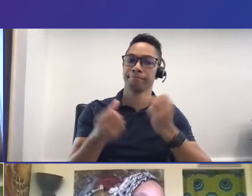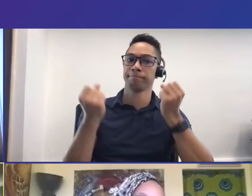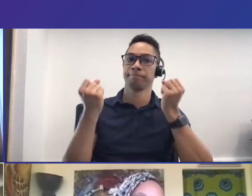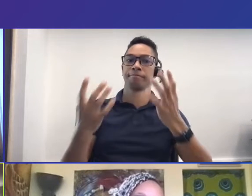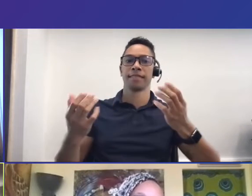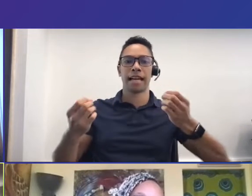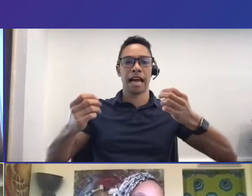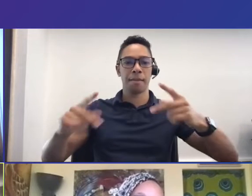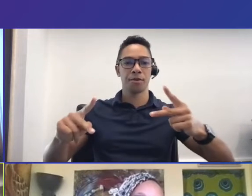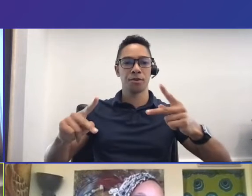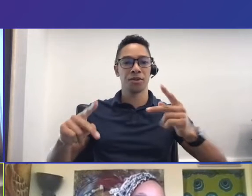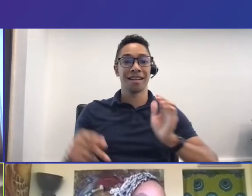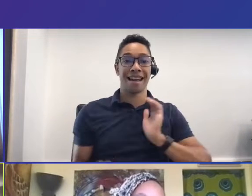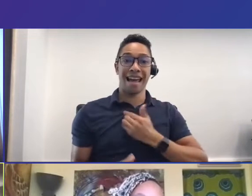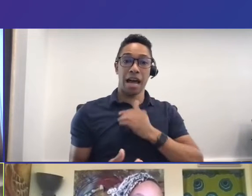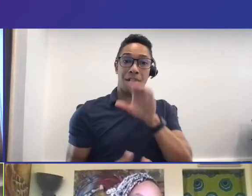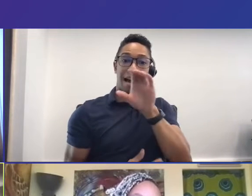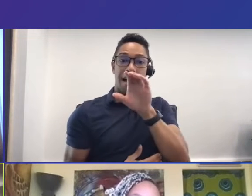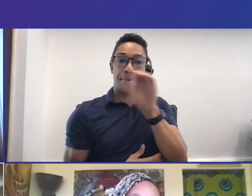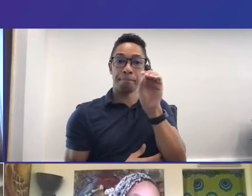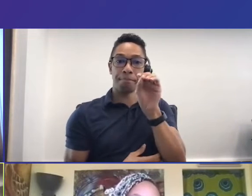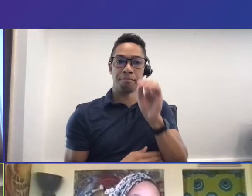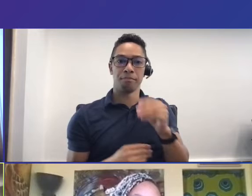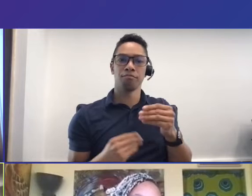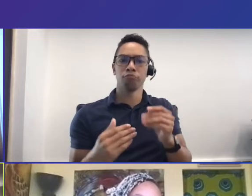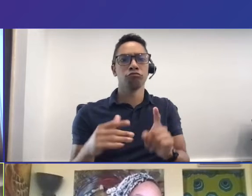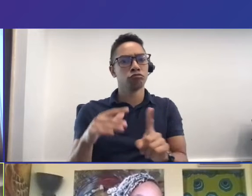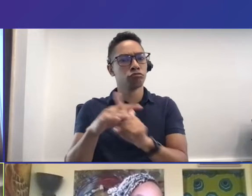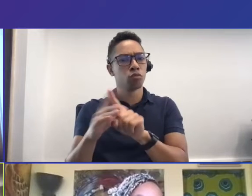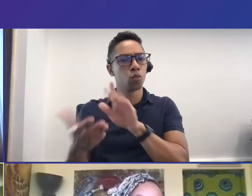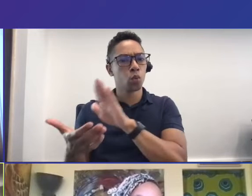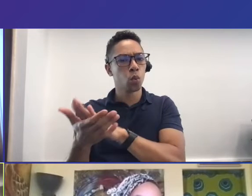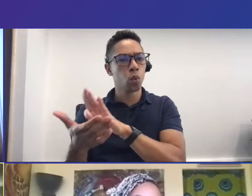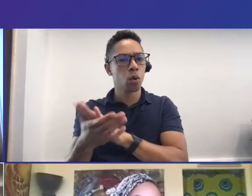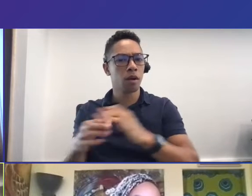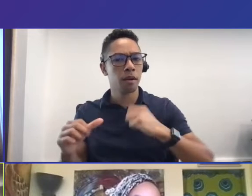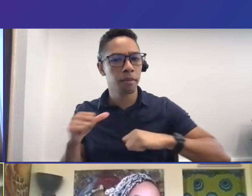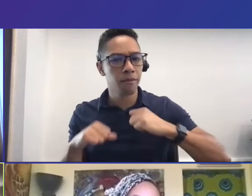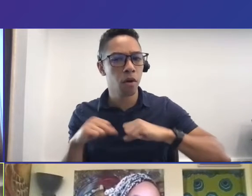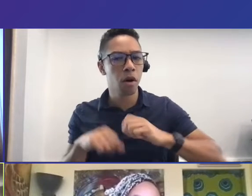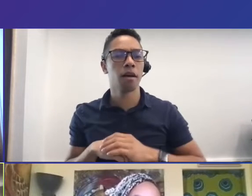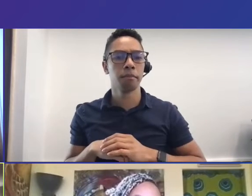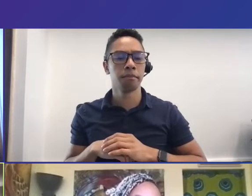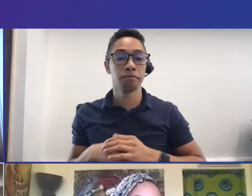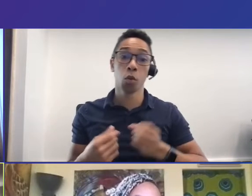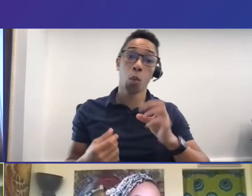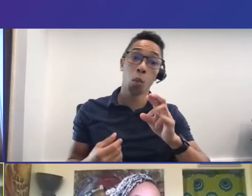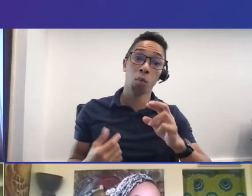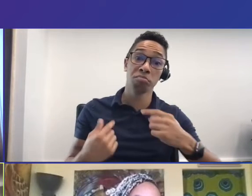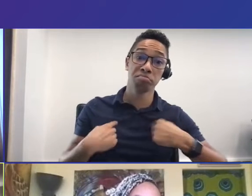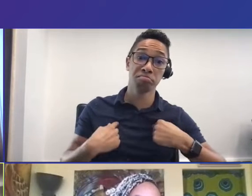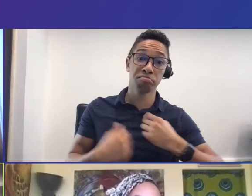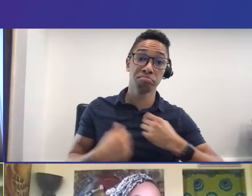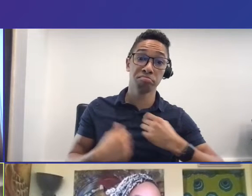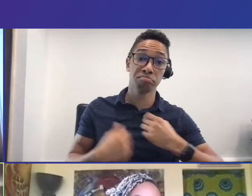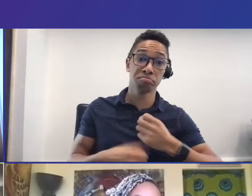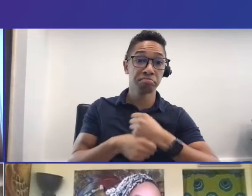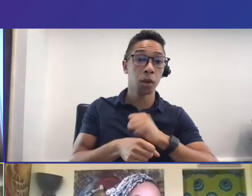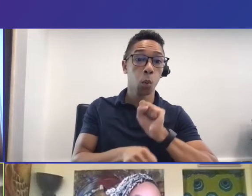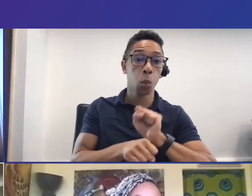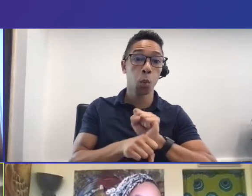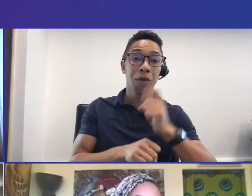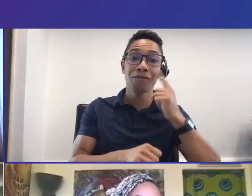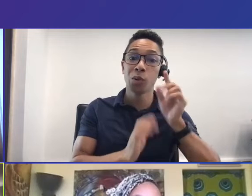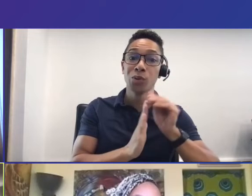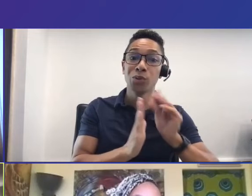bring the company to their school and perform, or if I myself am creating a work for the students, I get to